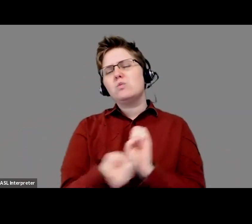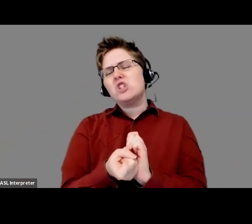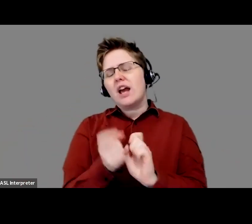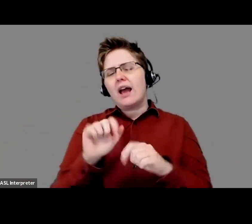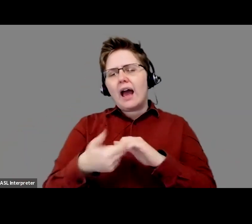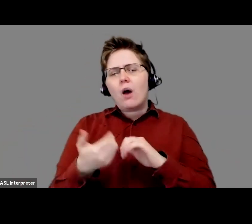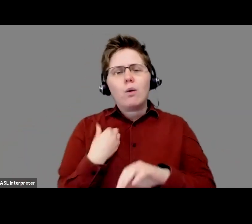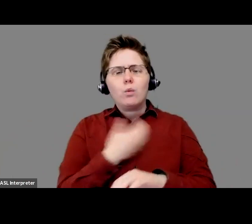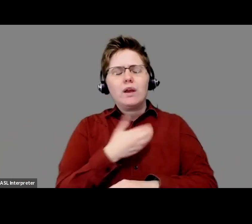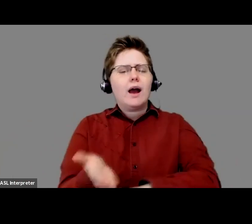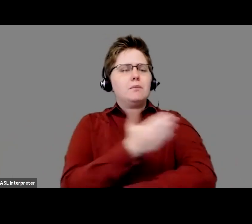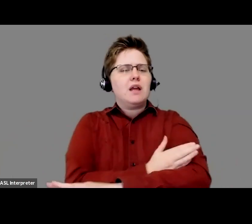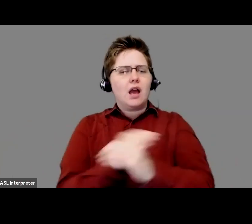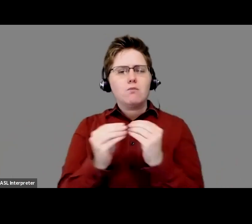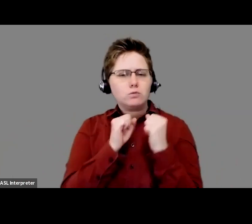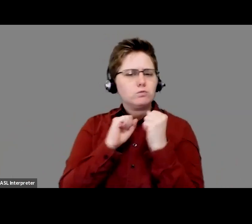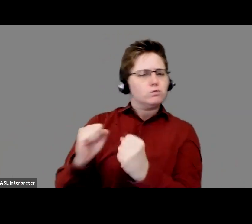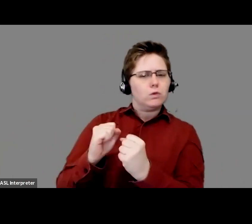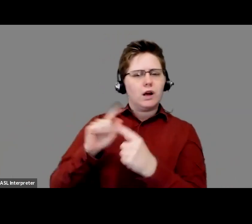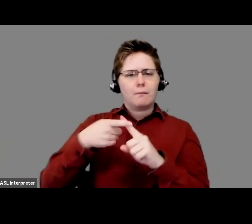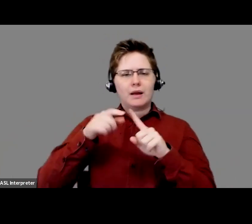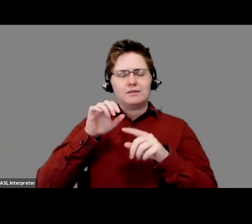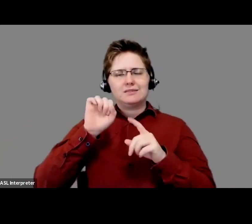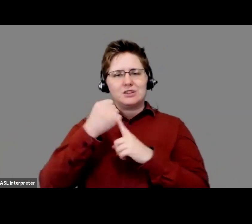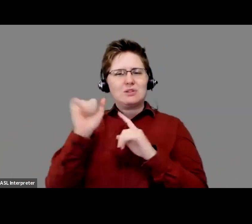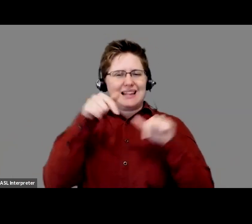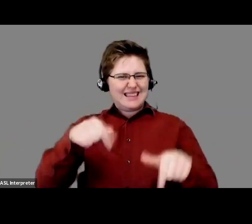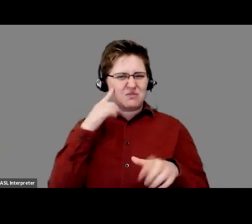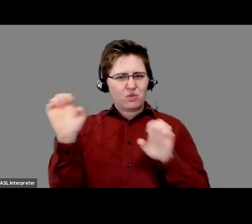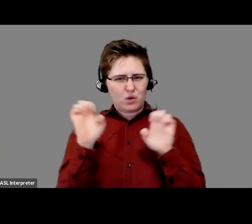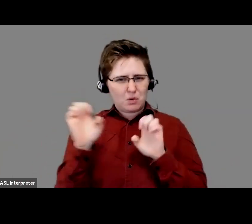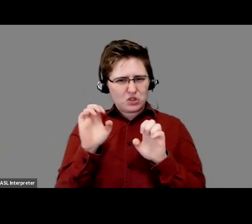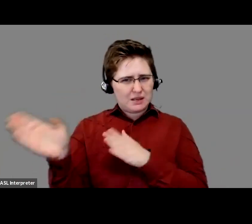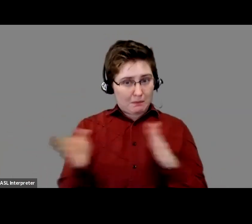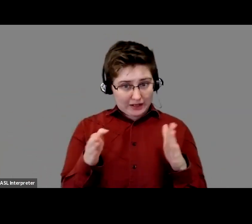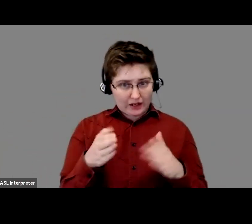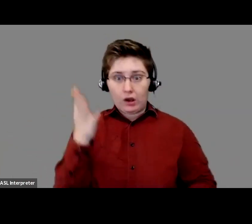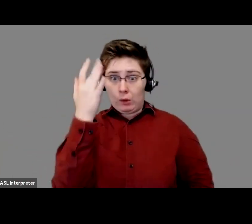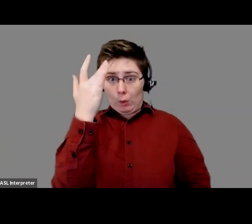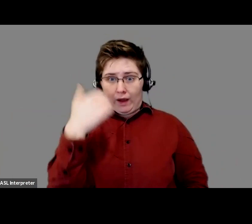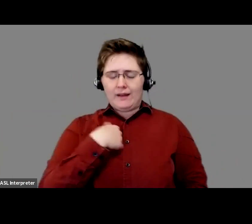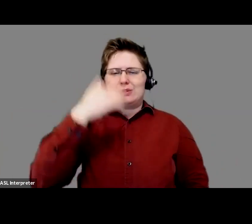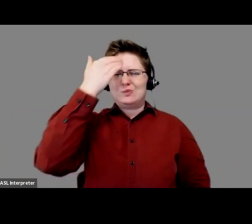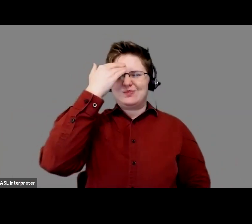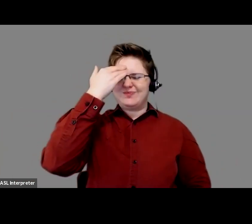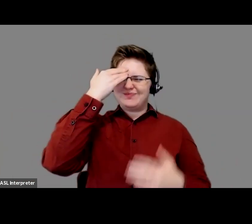update or be more resilient to situations like this in emergency planning, because I know for a lot of people